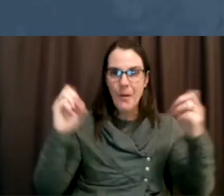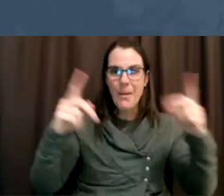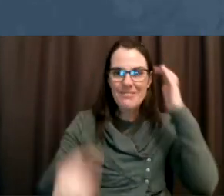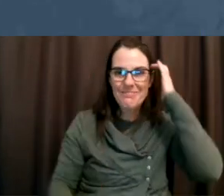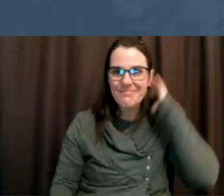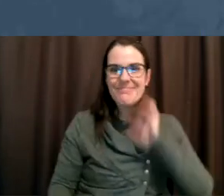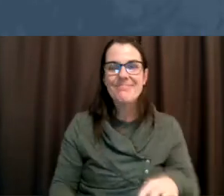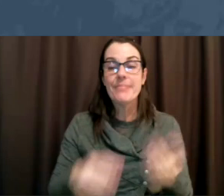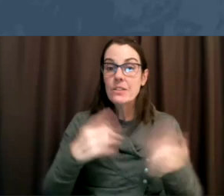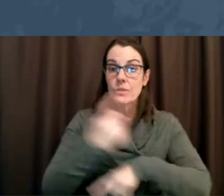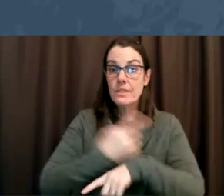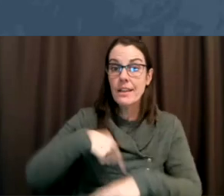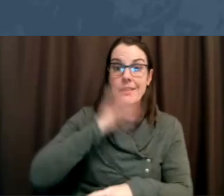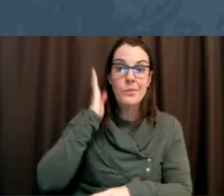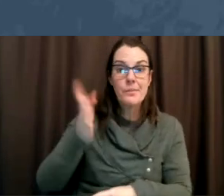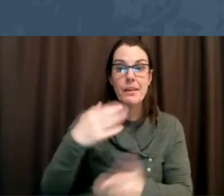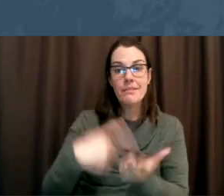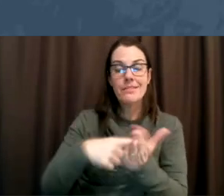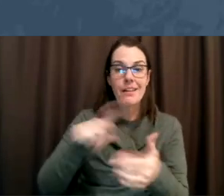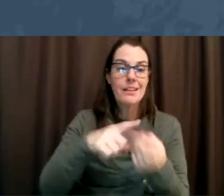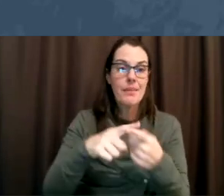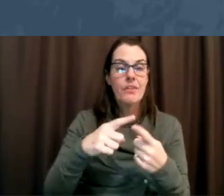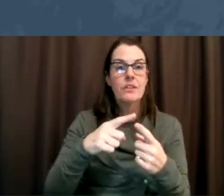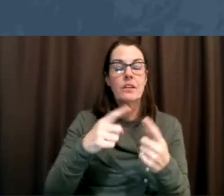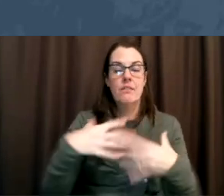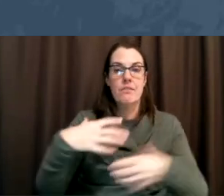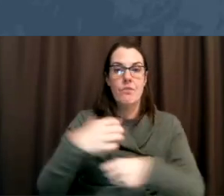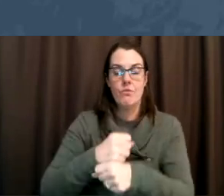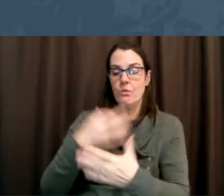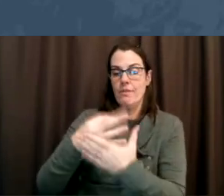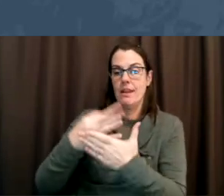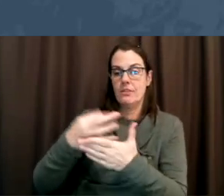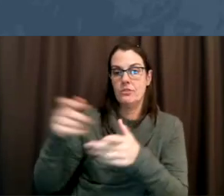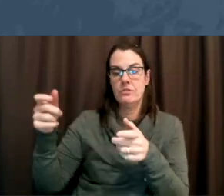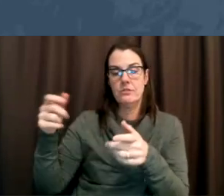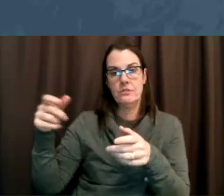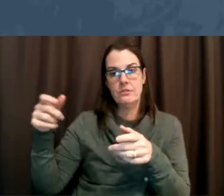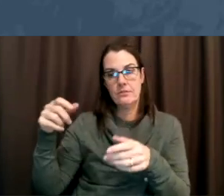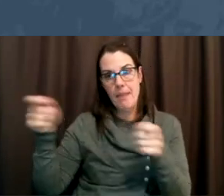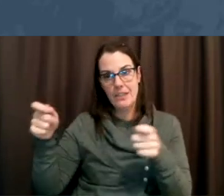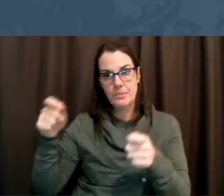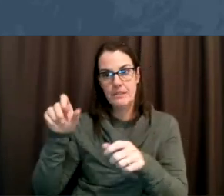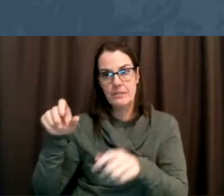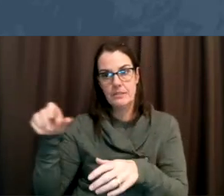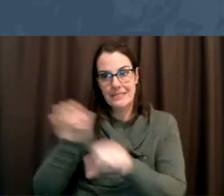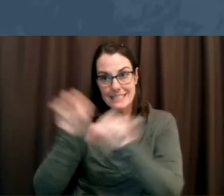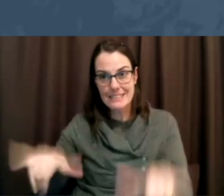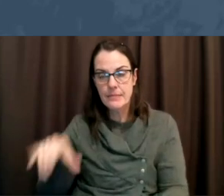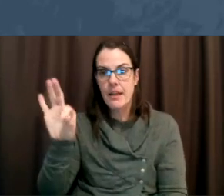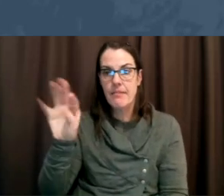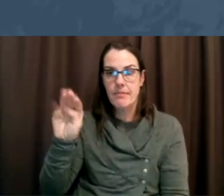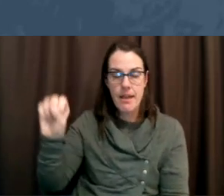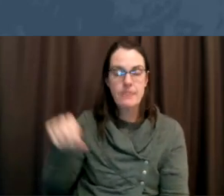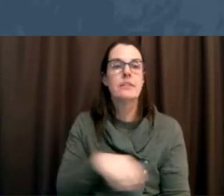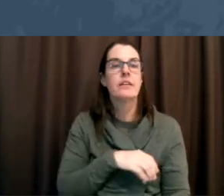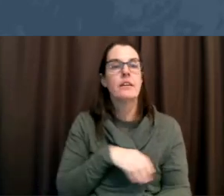to cover an overview of financial management systems. We're going to go over budgeting and financial planning. We're